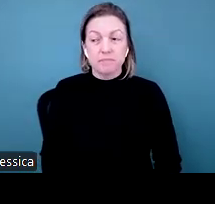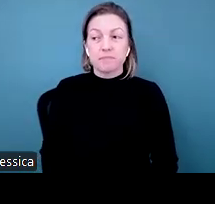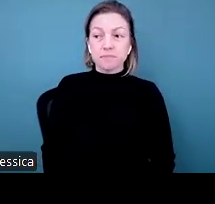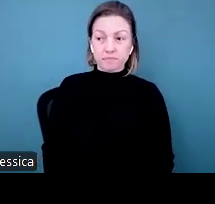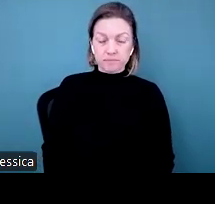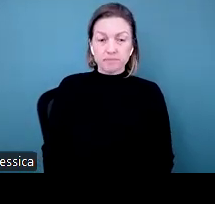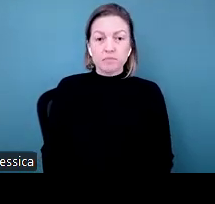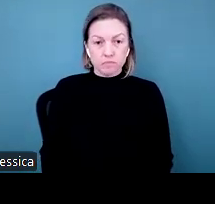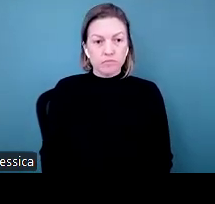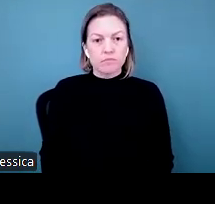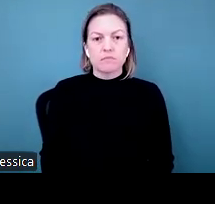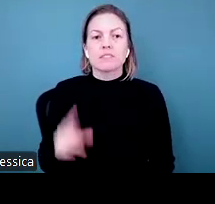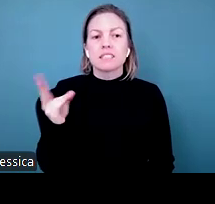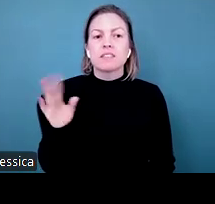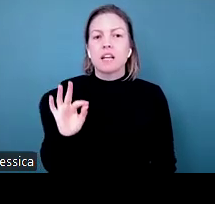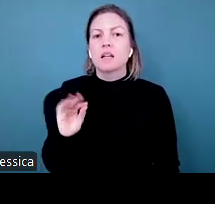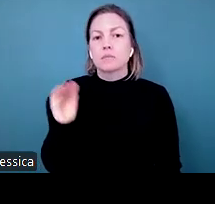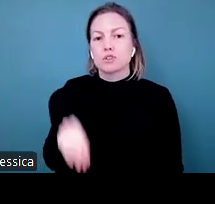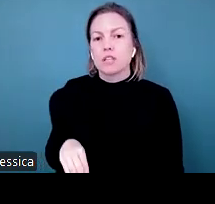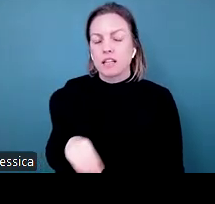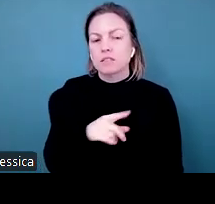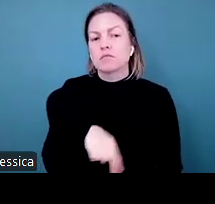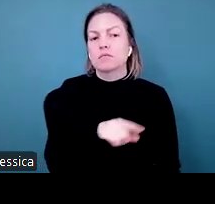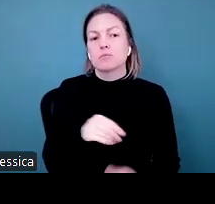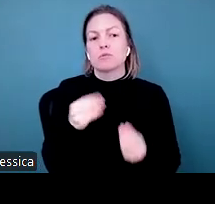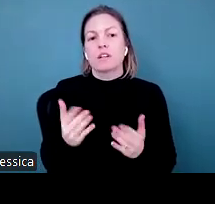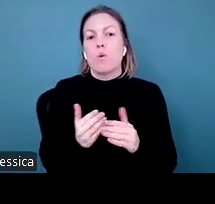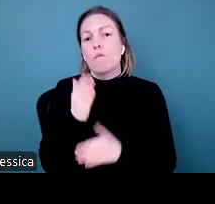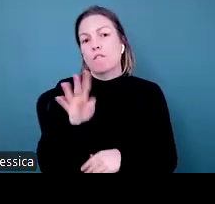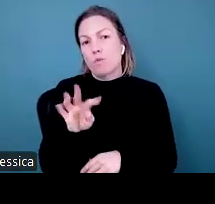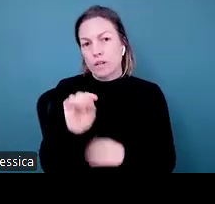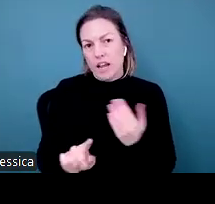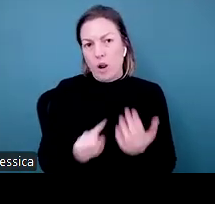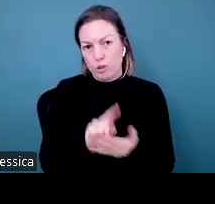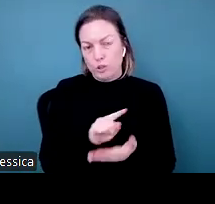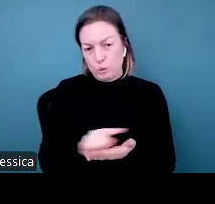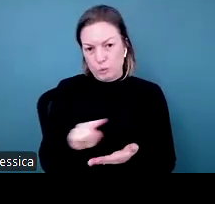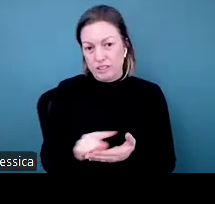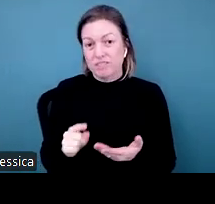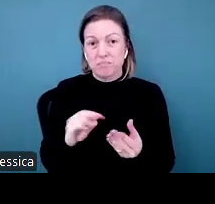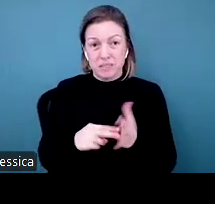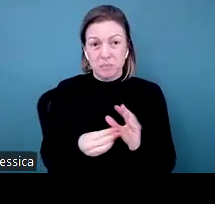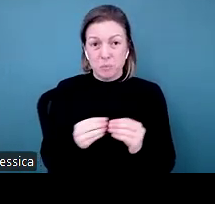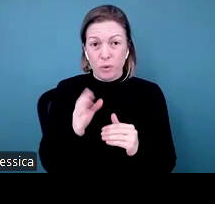home. 79% are providing more than 40 hours a week, more than a full-time job.